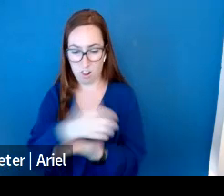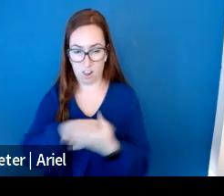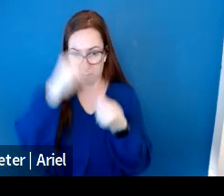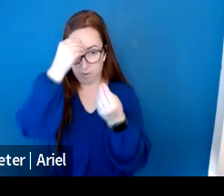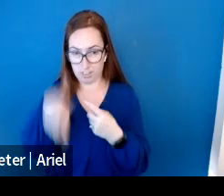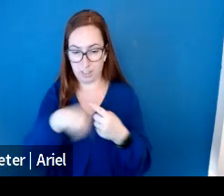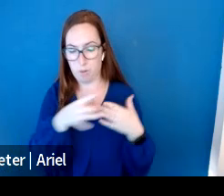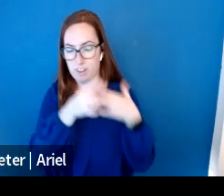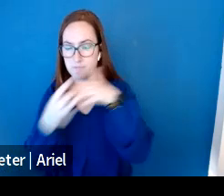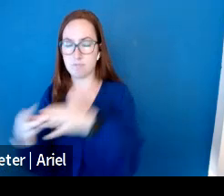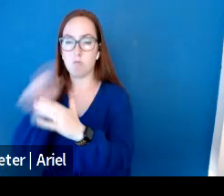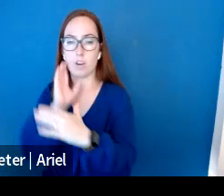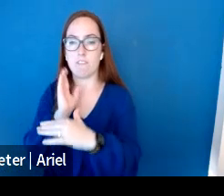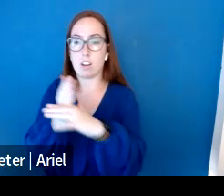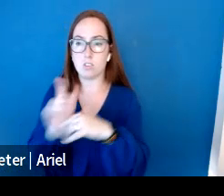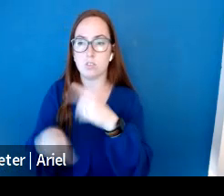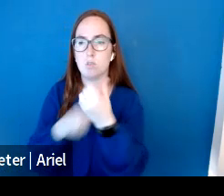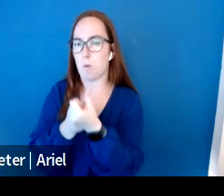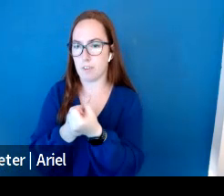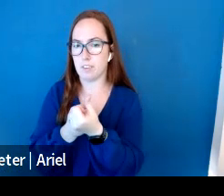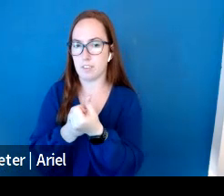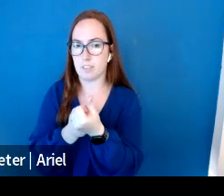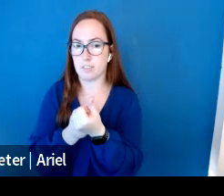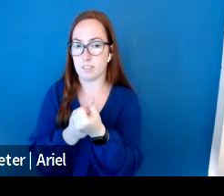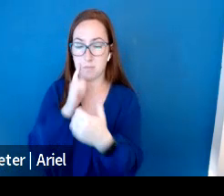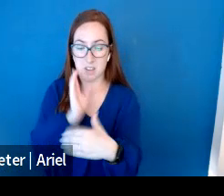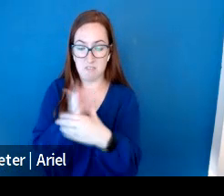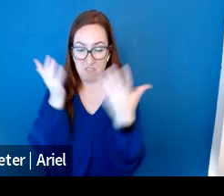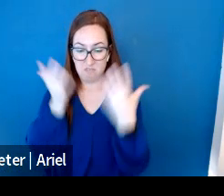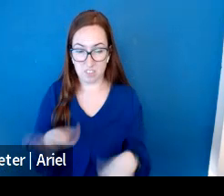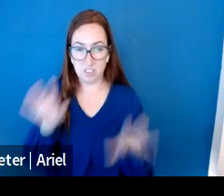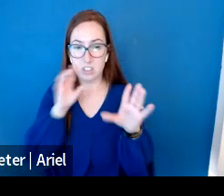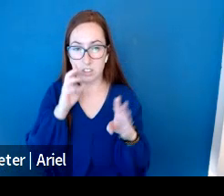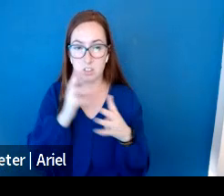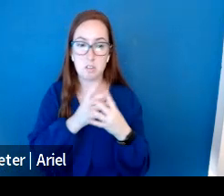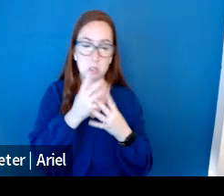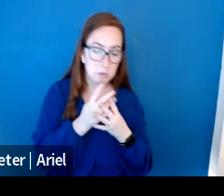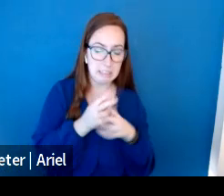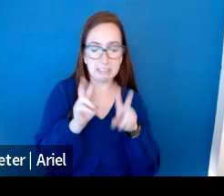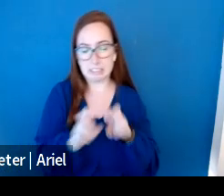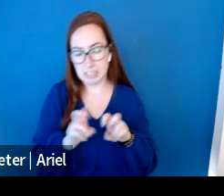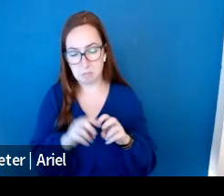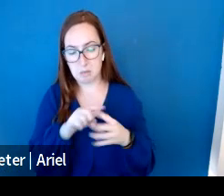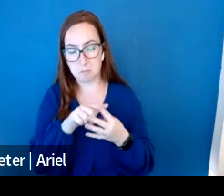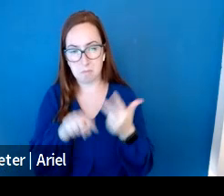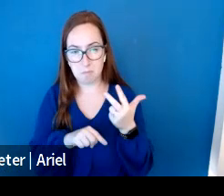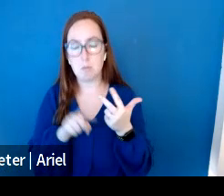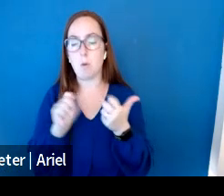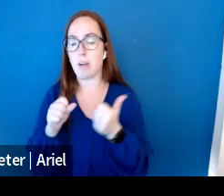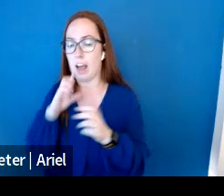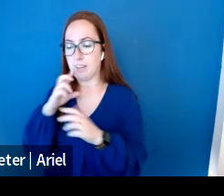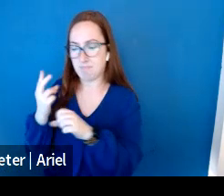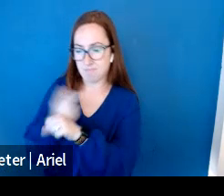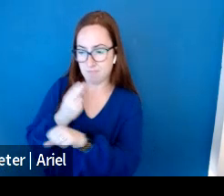prioritize interventions and supports. Then after intervention, screening or assessments can be used to